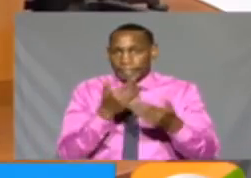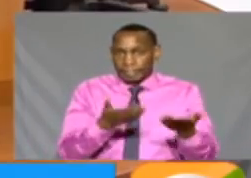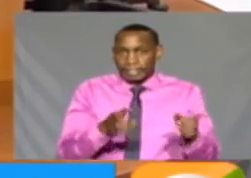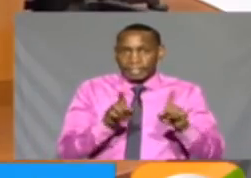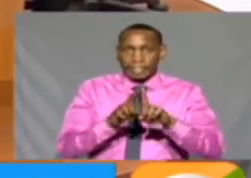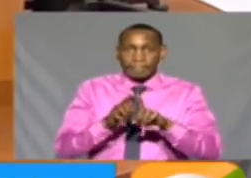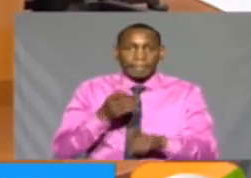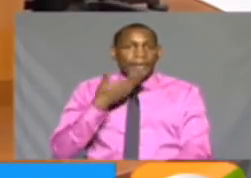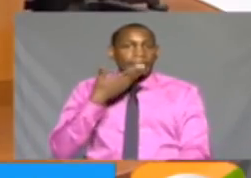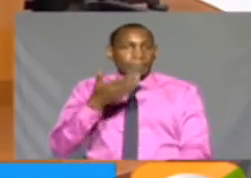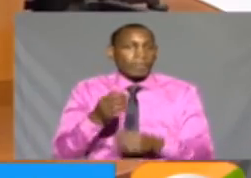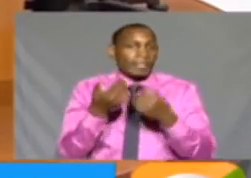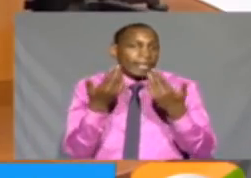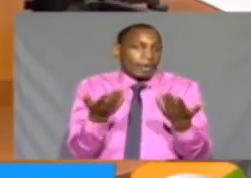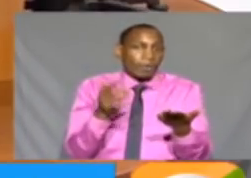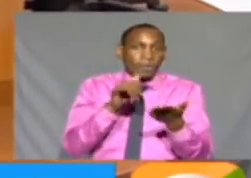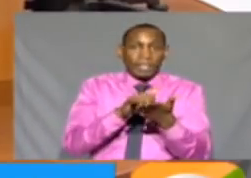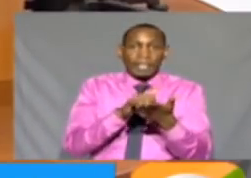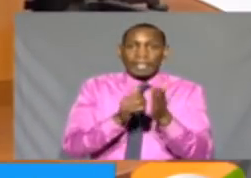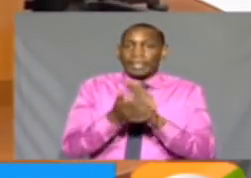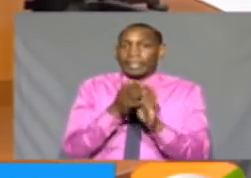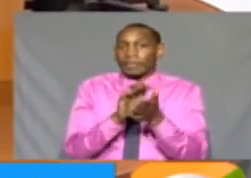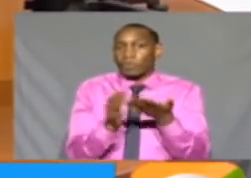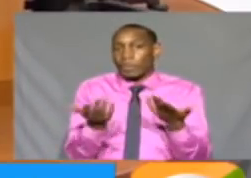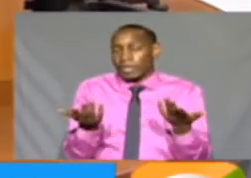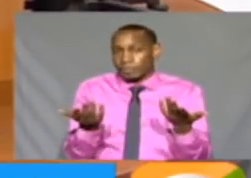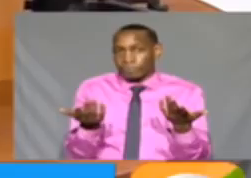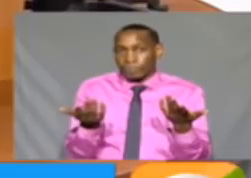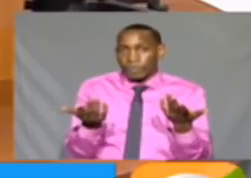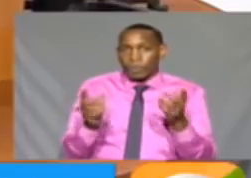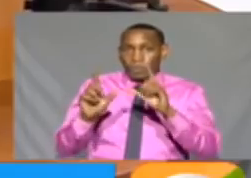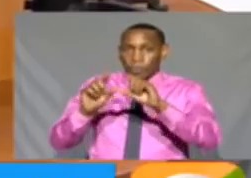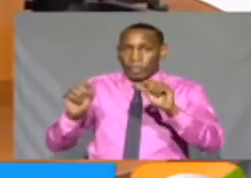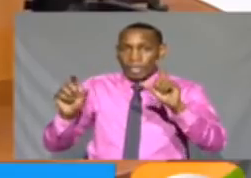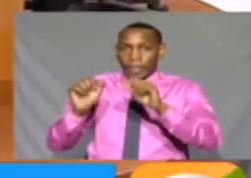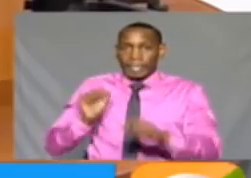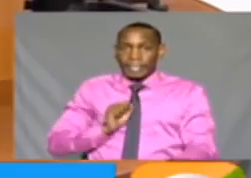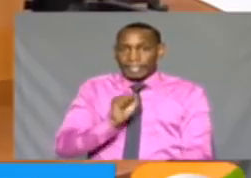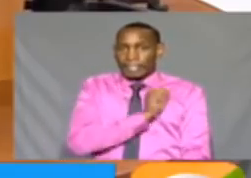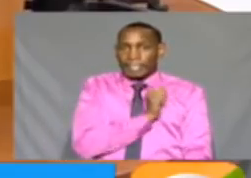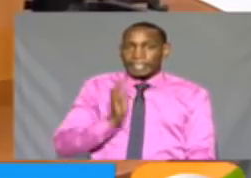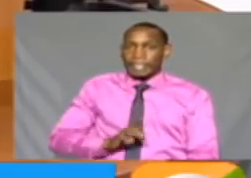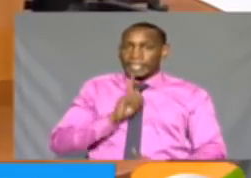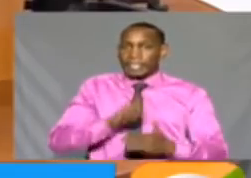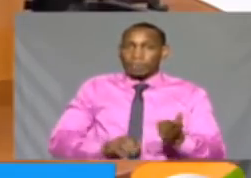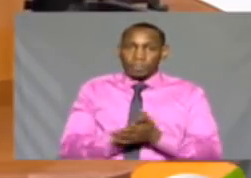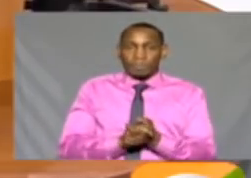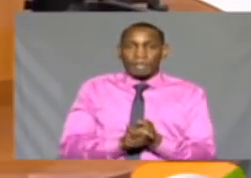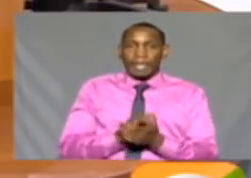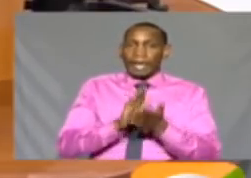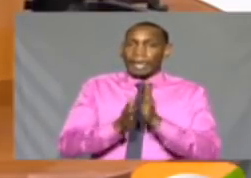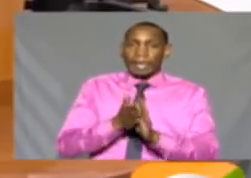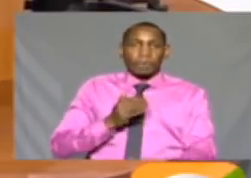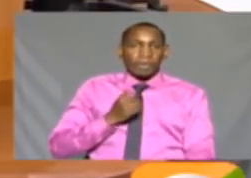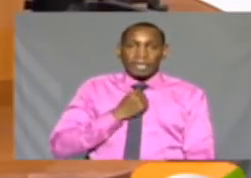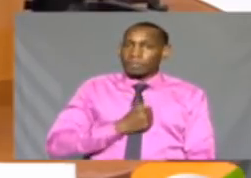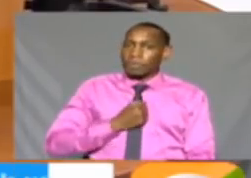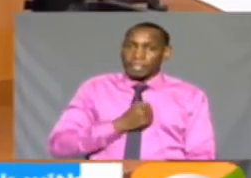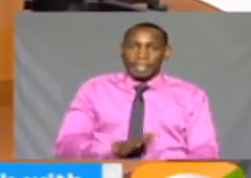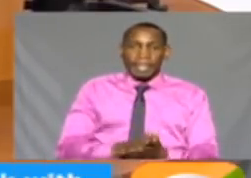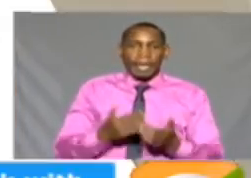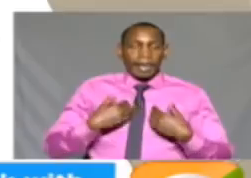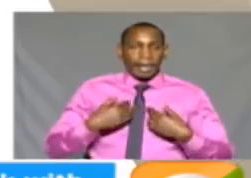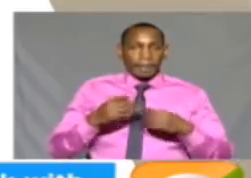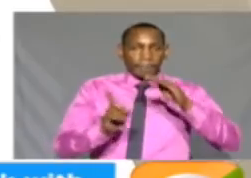at the response that lacks what Johnson Sakaja captures there correctly, empathy. We had the minister or